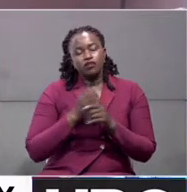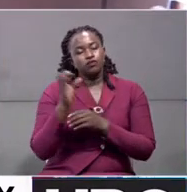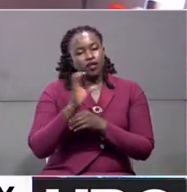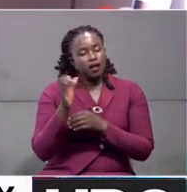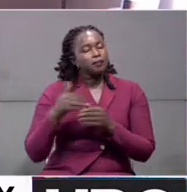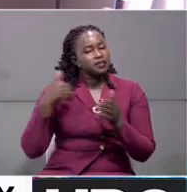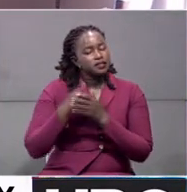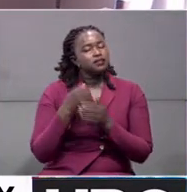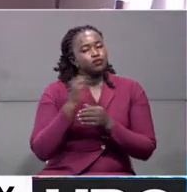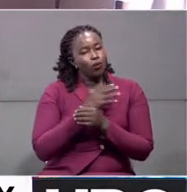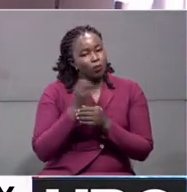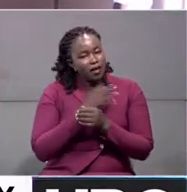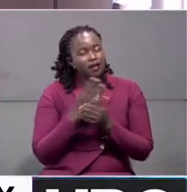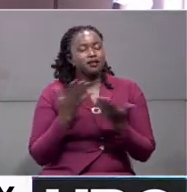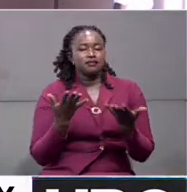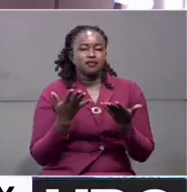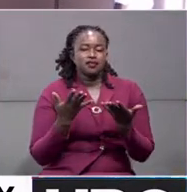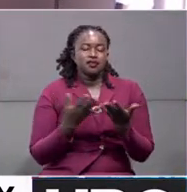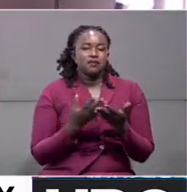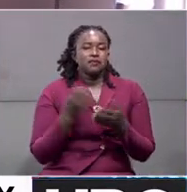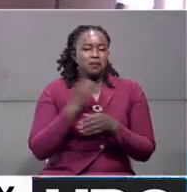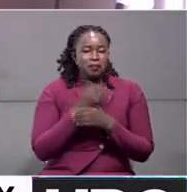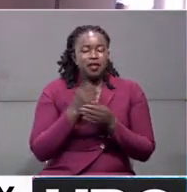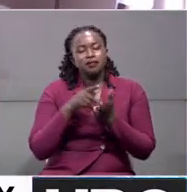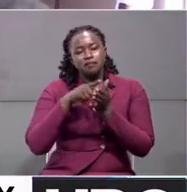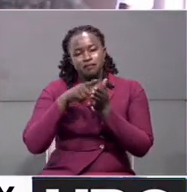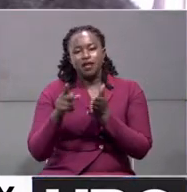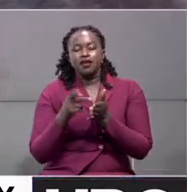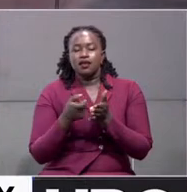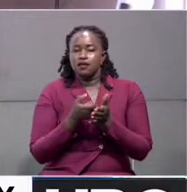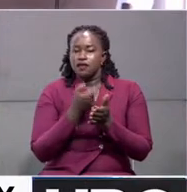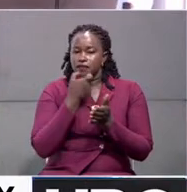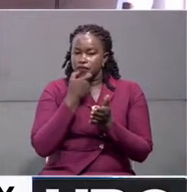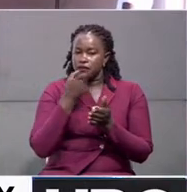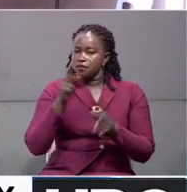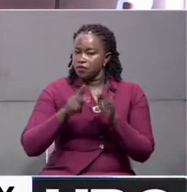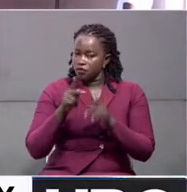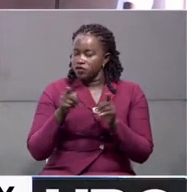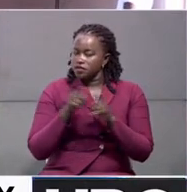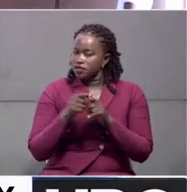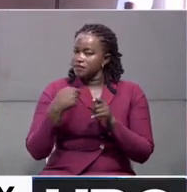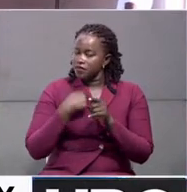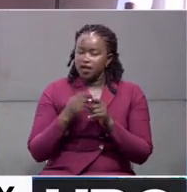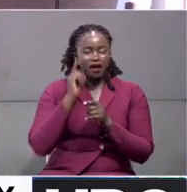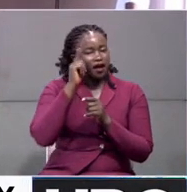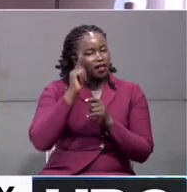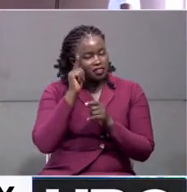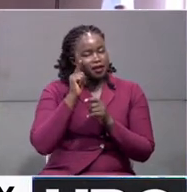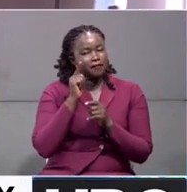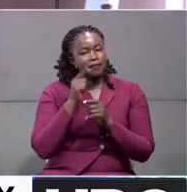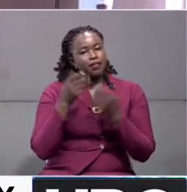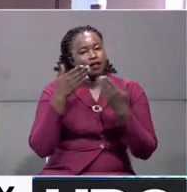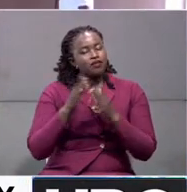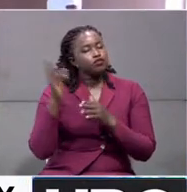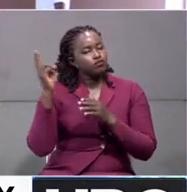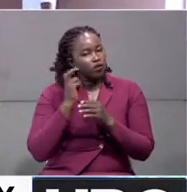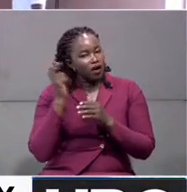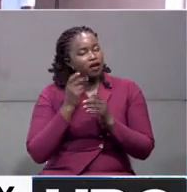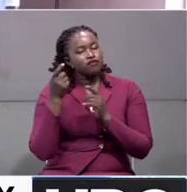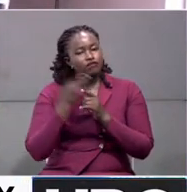complaining of payment of referees, and I think they have heard from the host's